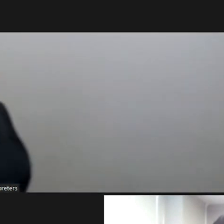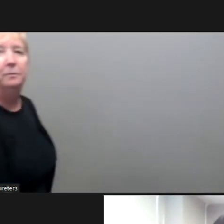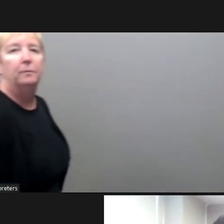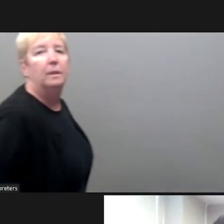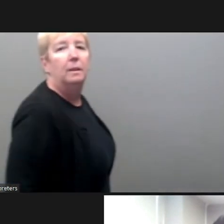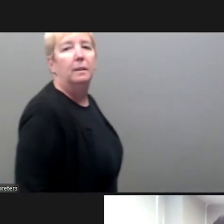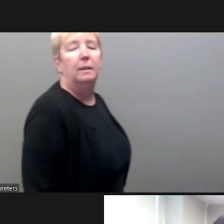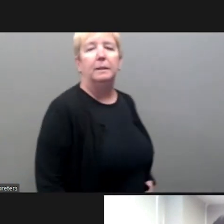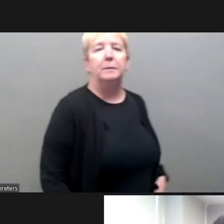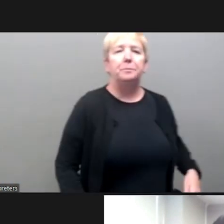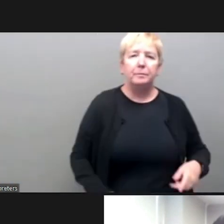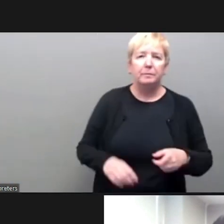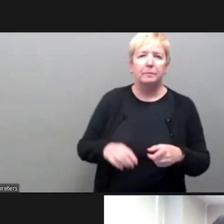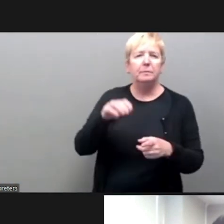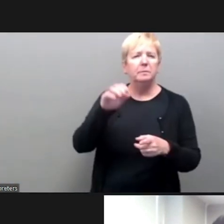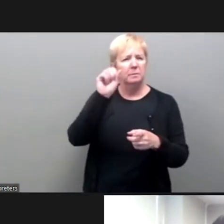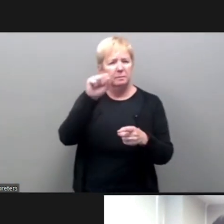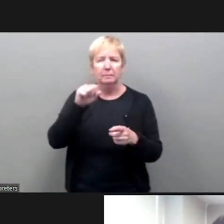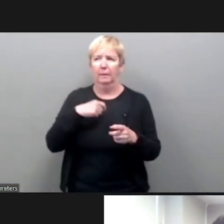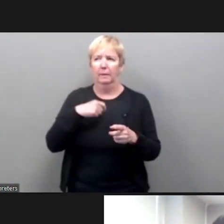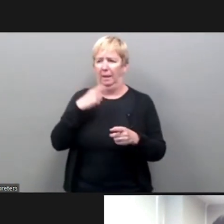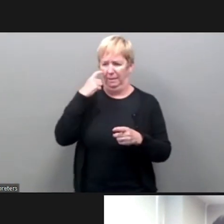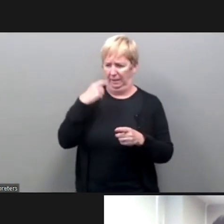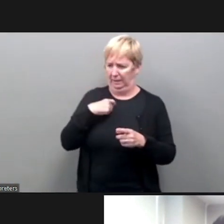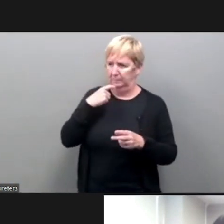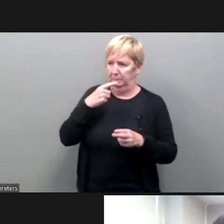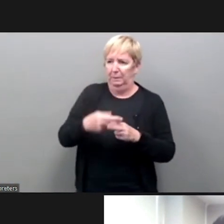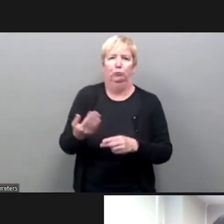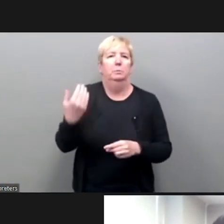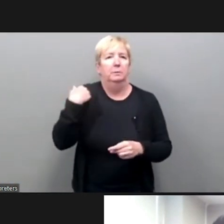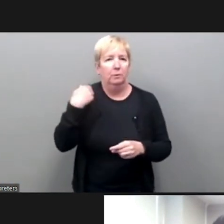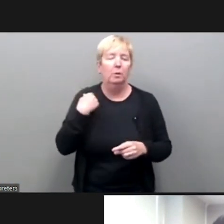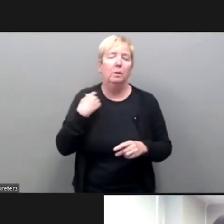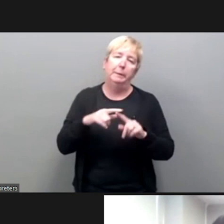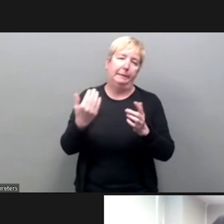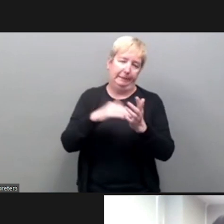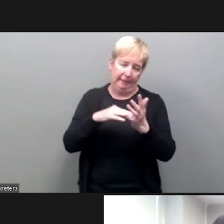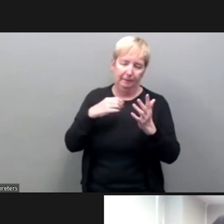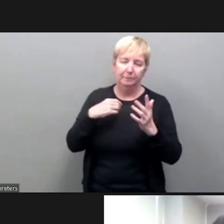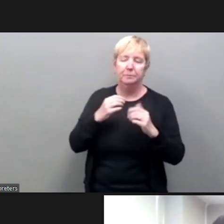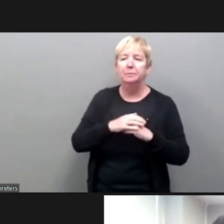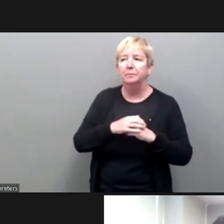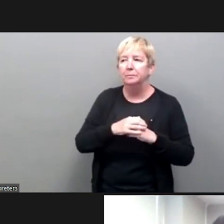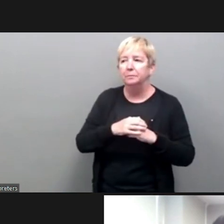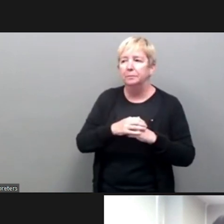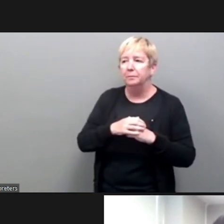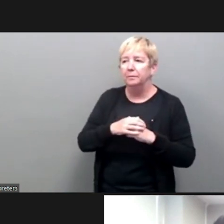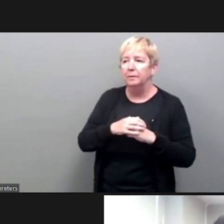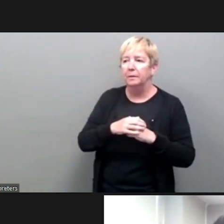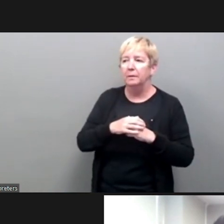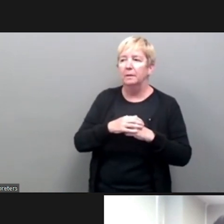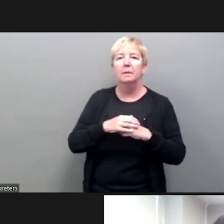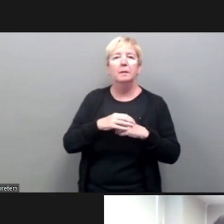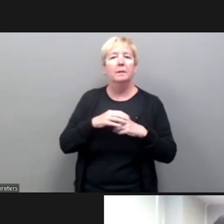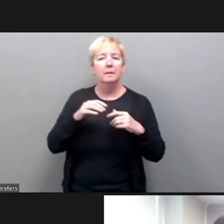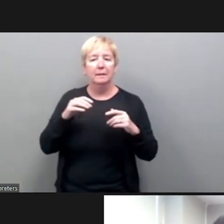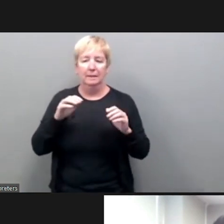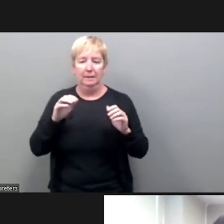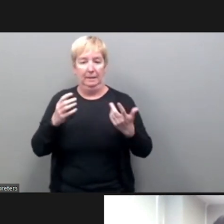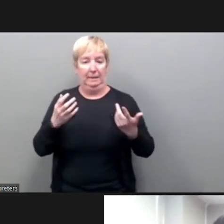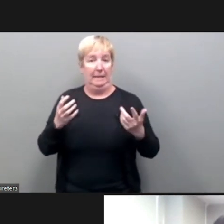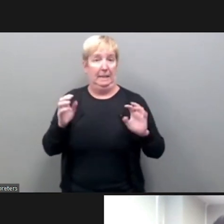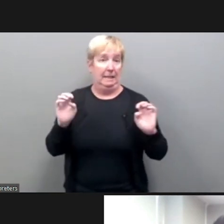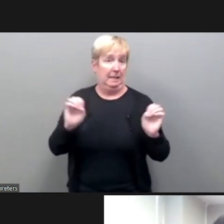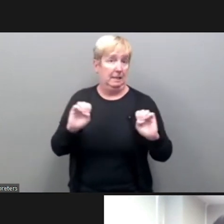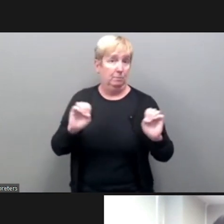Yeah, I think I mentioned it earlier, but I think, as our acuity increases, our case mix